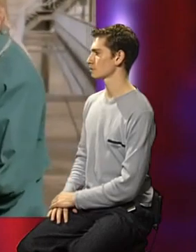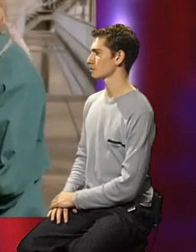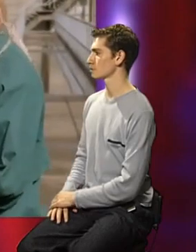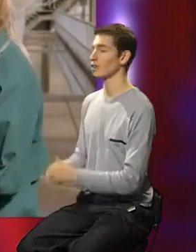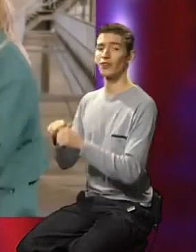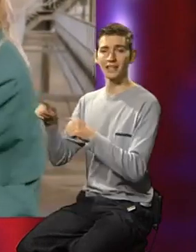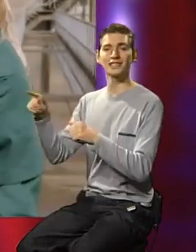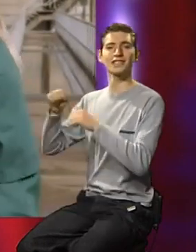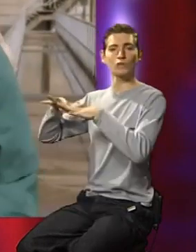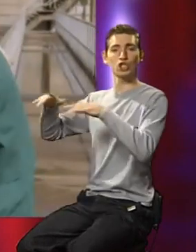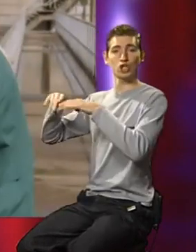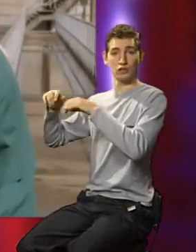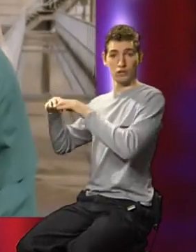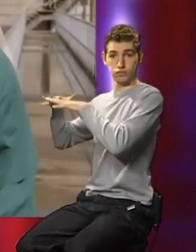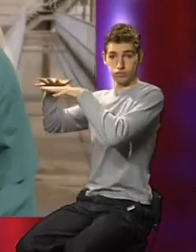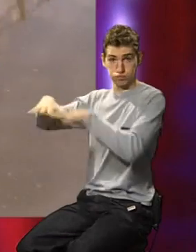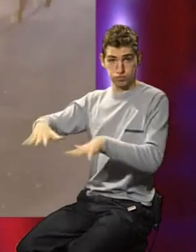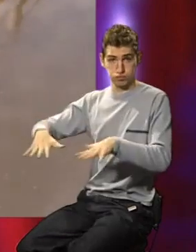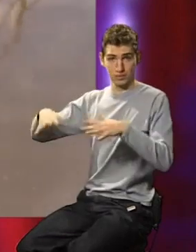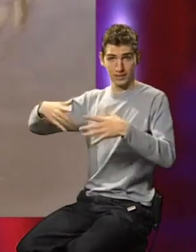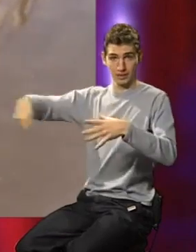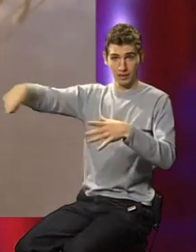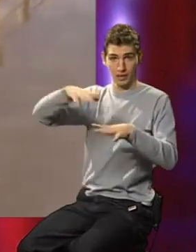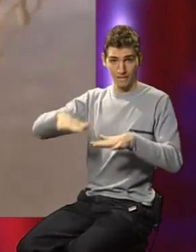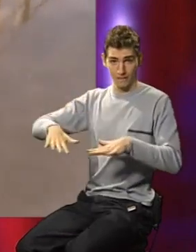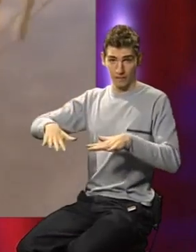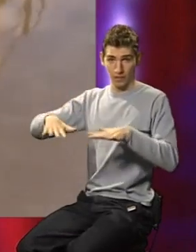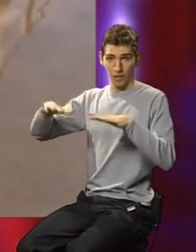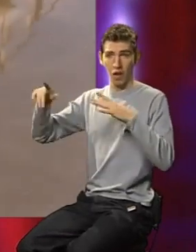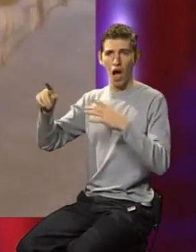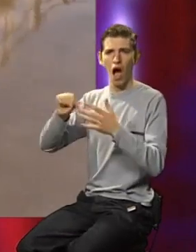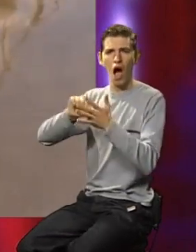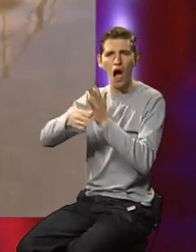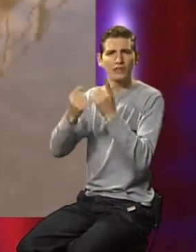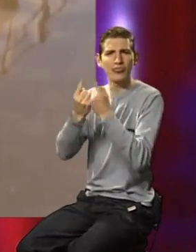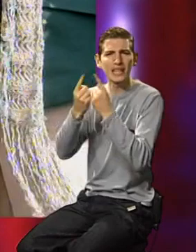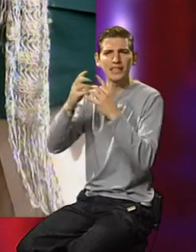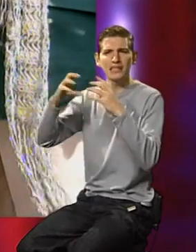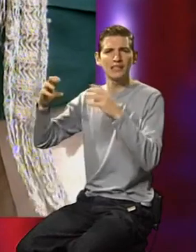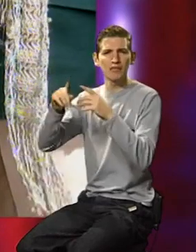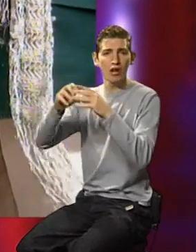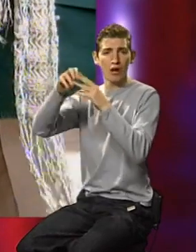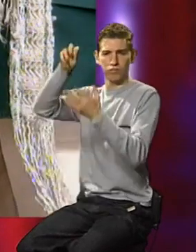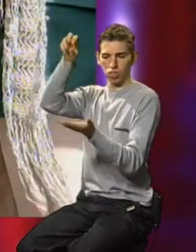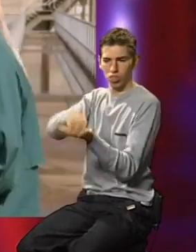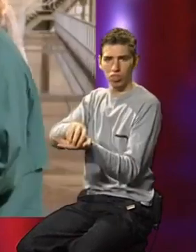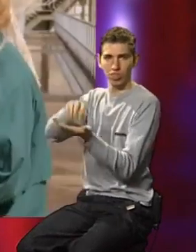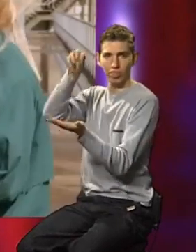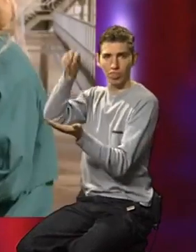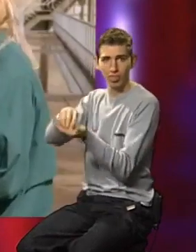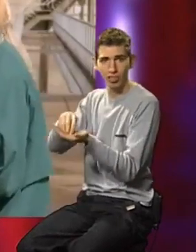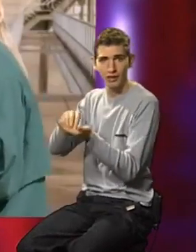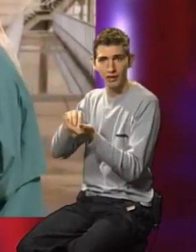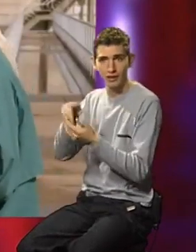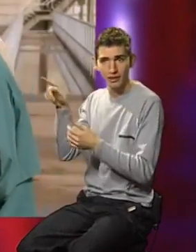Then the sewage goes into these tanks where the solid bits sink to the bottom. Can